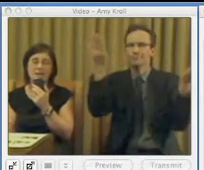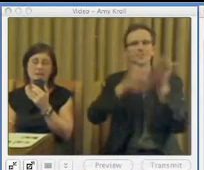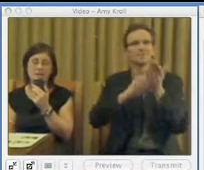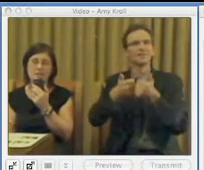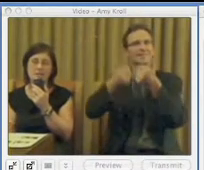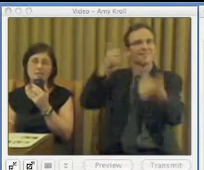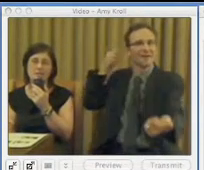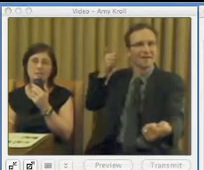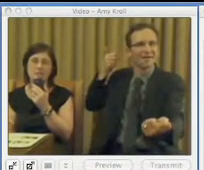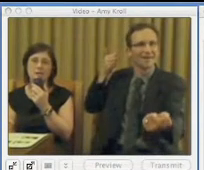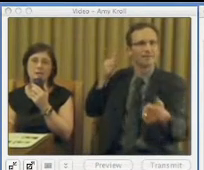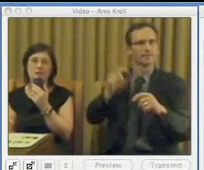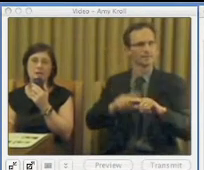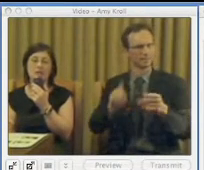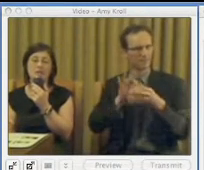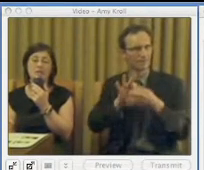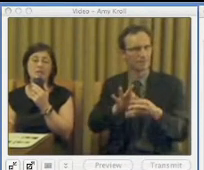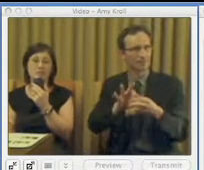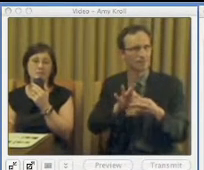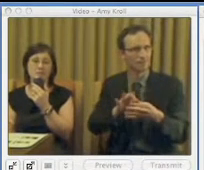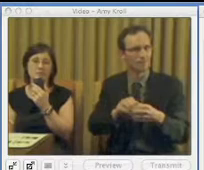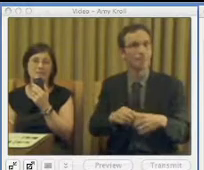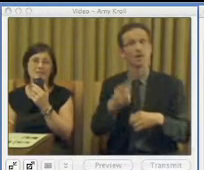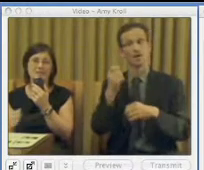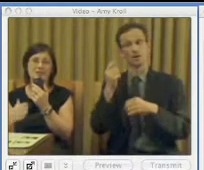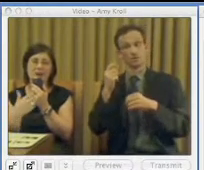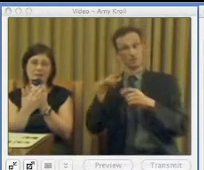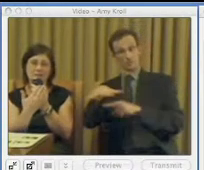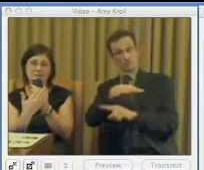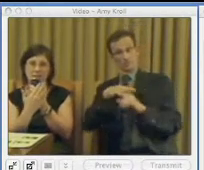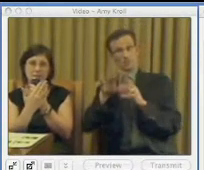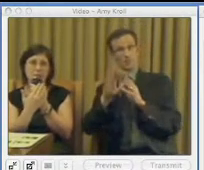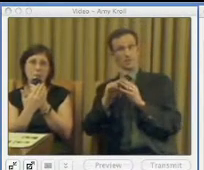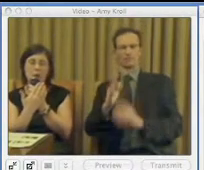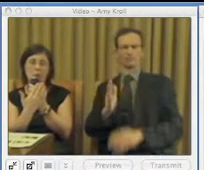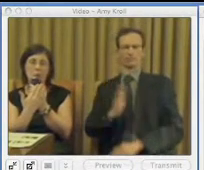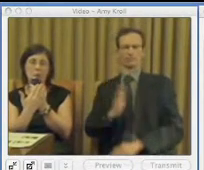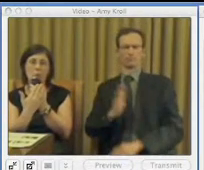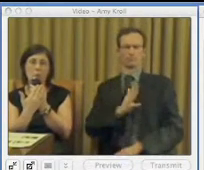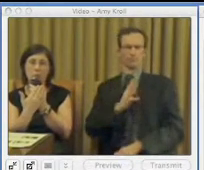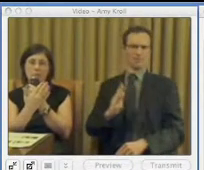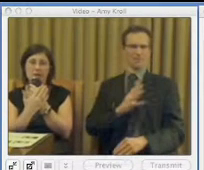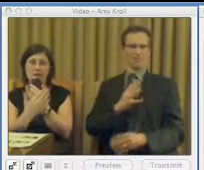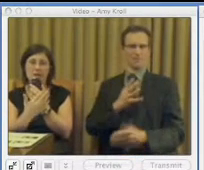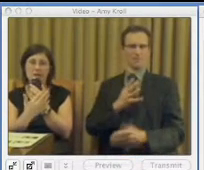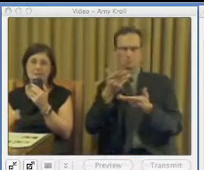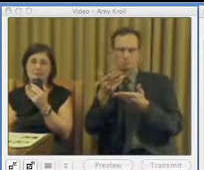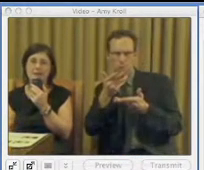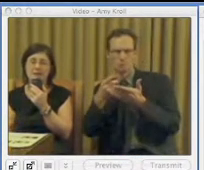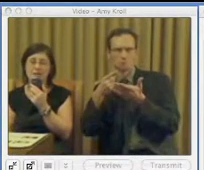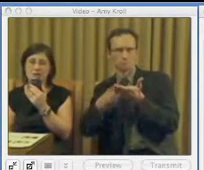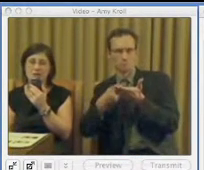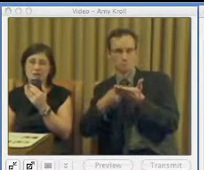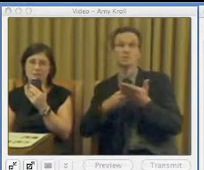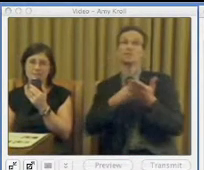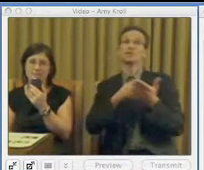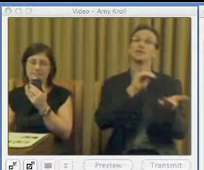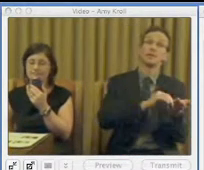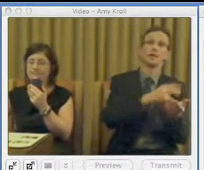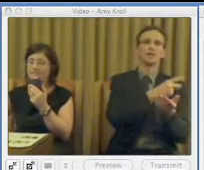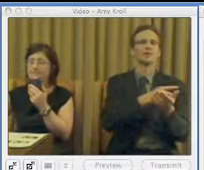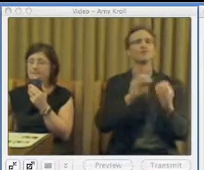The formality of conference settings is very different to that one-on-one